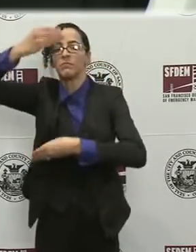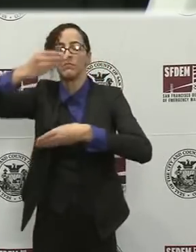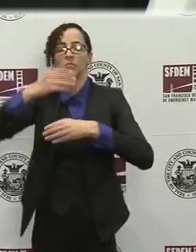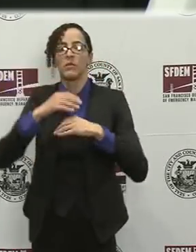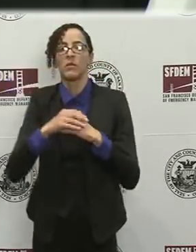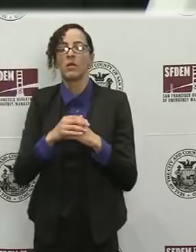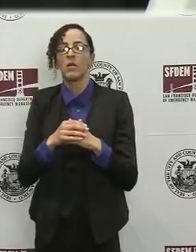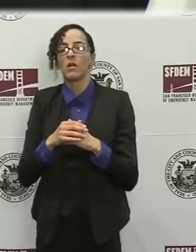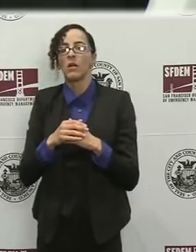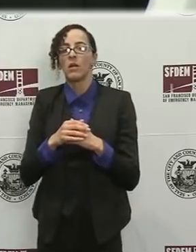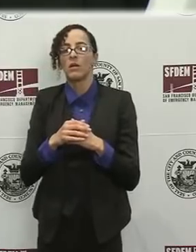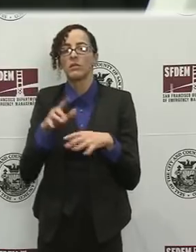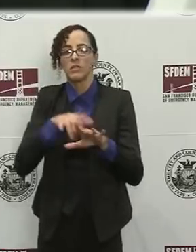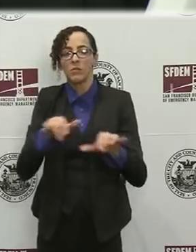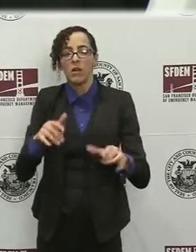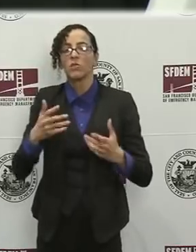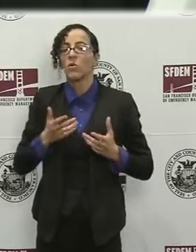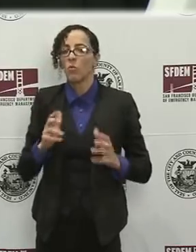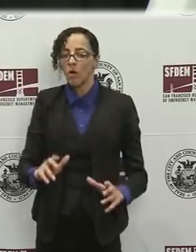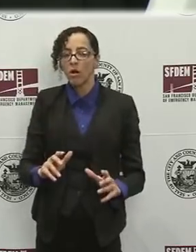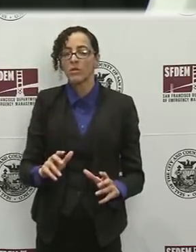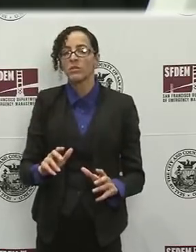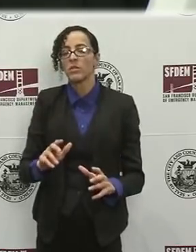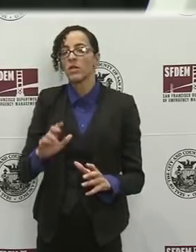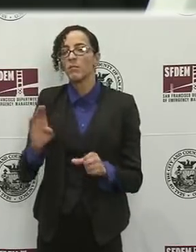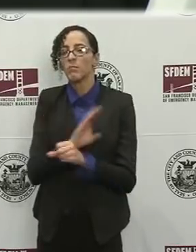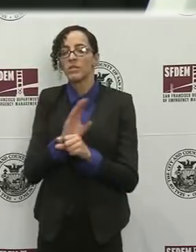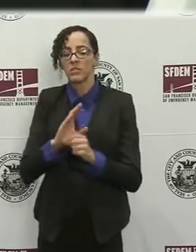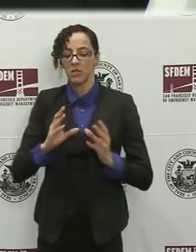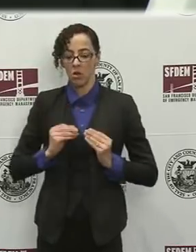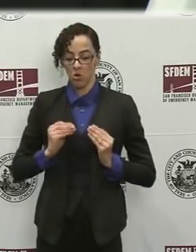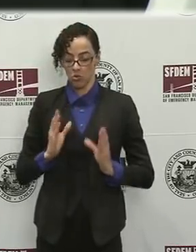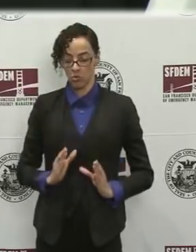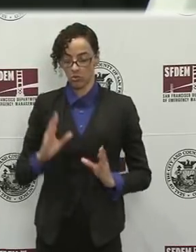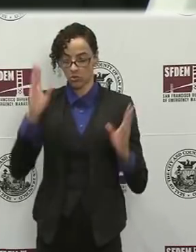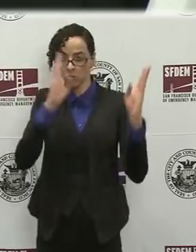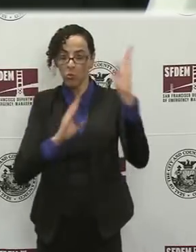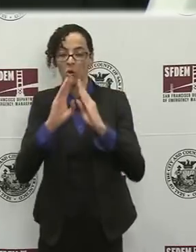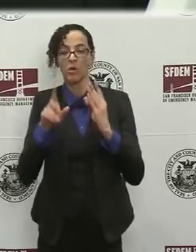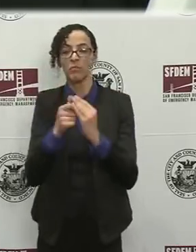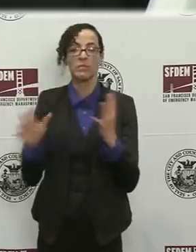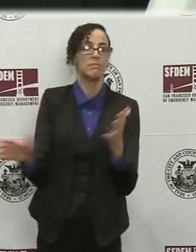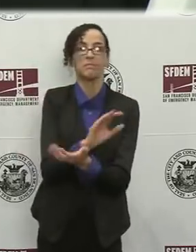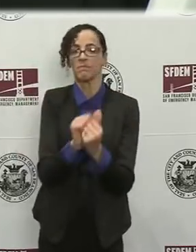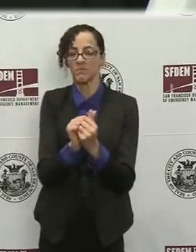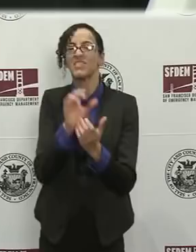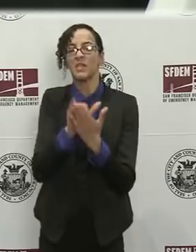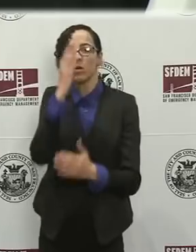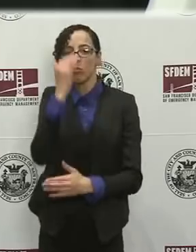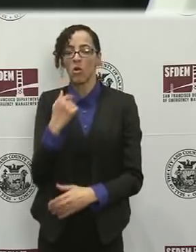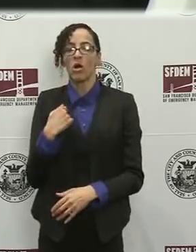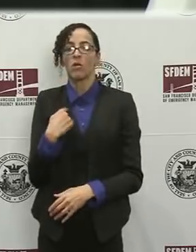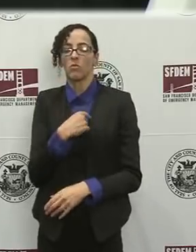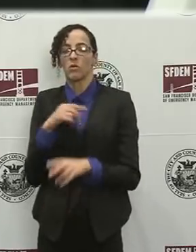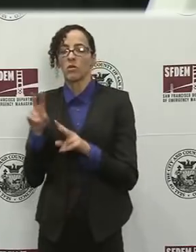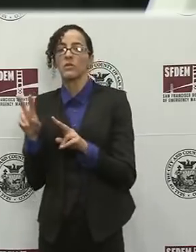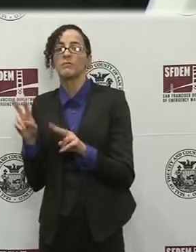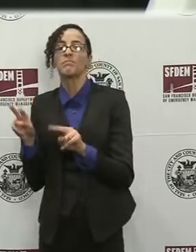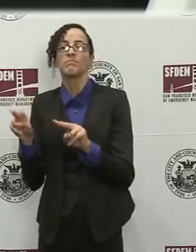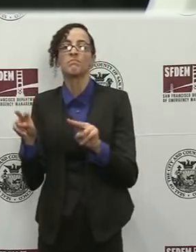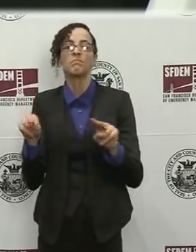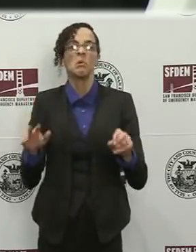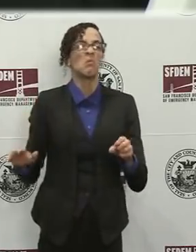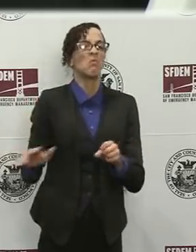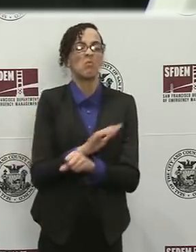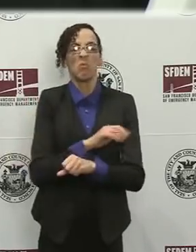them to have to worry about their businesses. So we will be out and in full force for that. We are encouraging the public to continue to